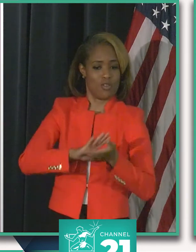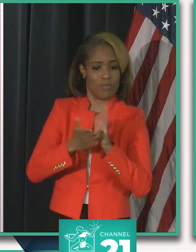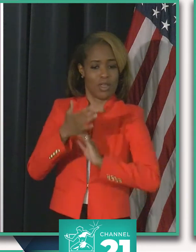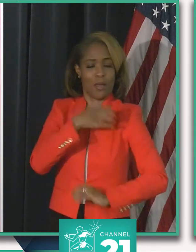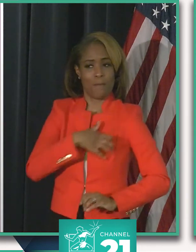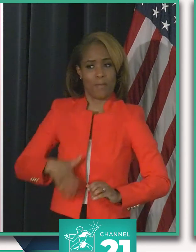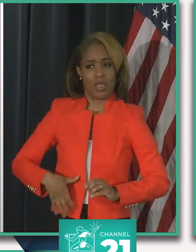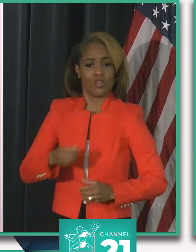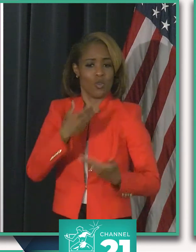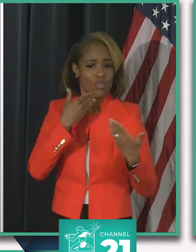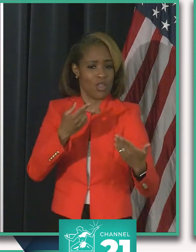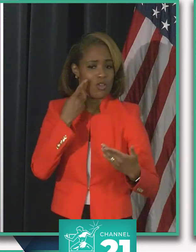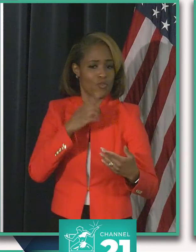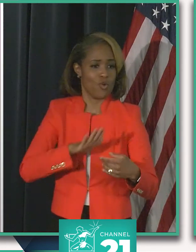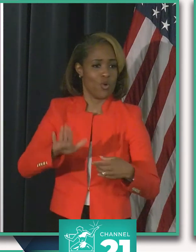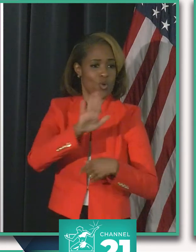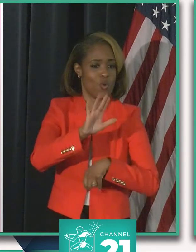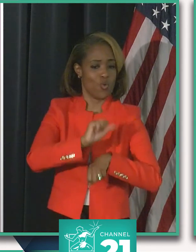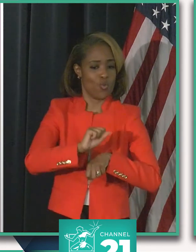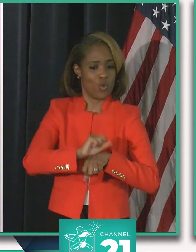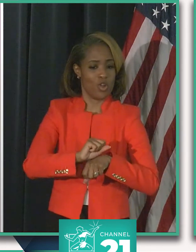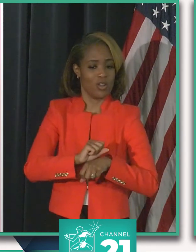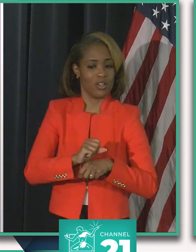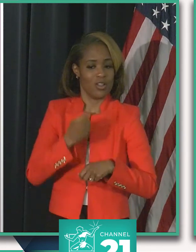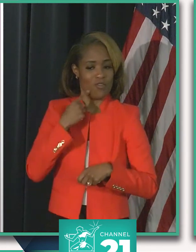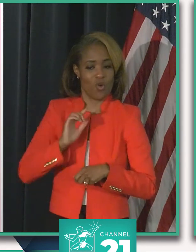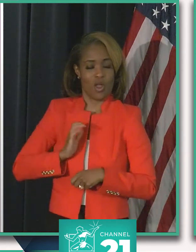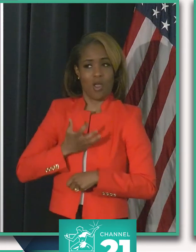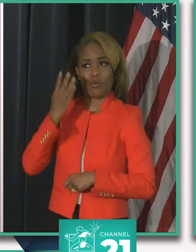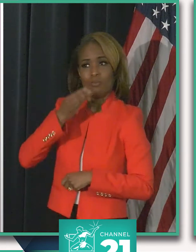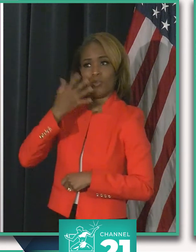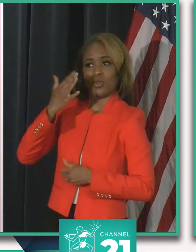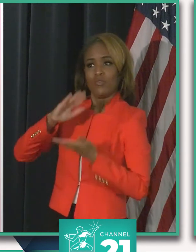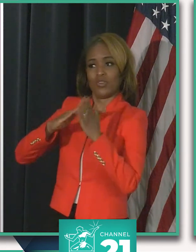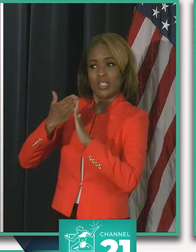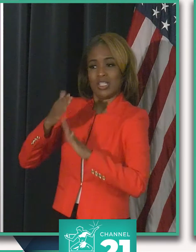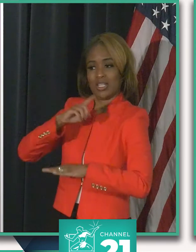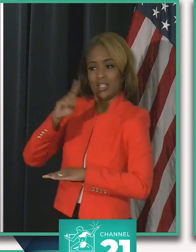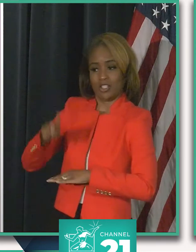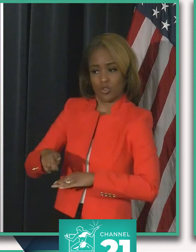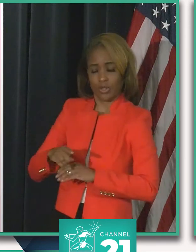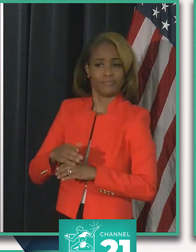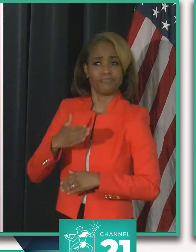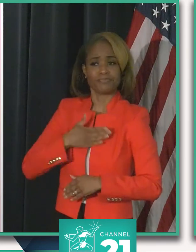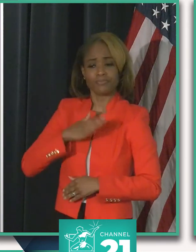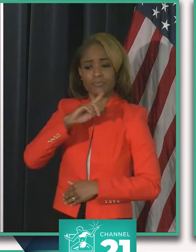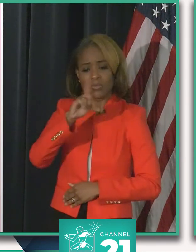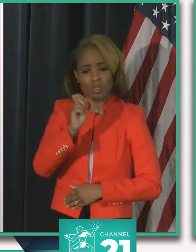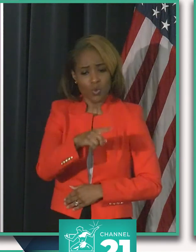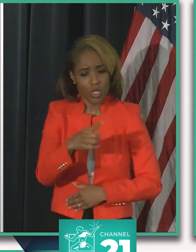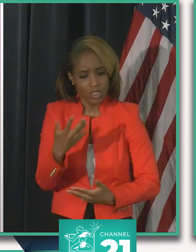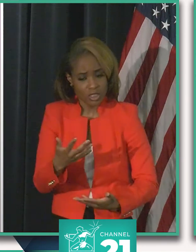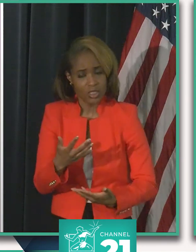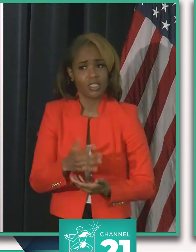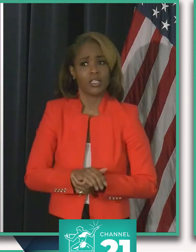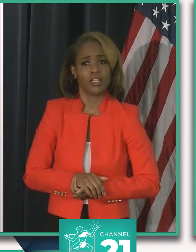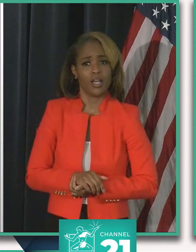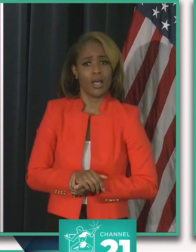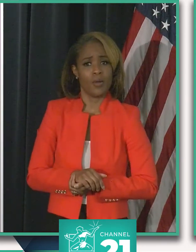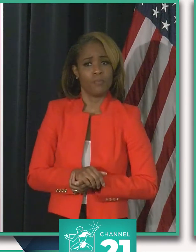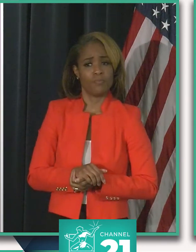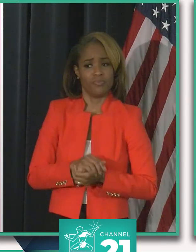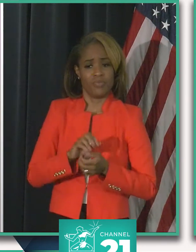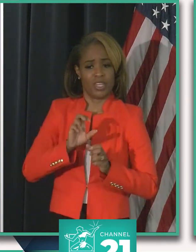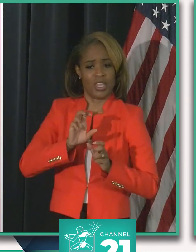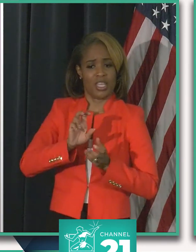doing for this beautiful city of Detroit. The question that I have, Mayor Duggan, is these